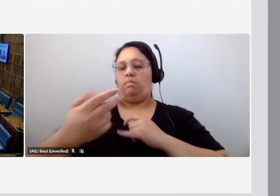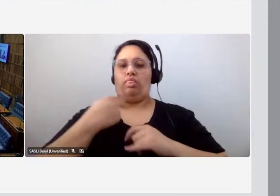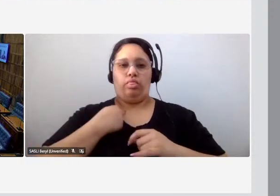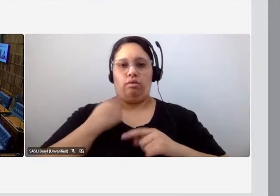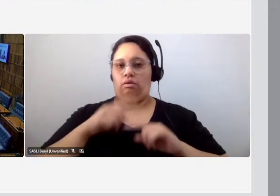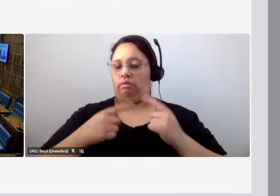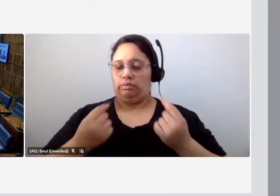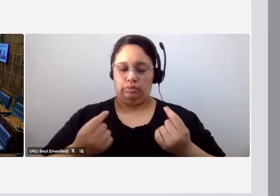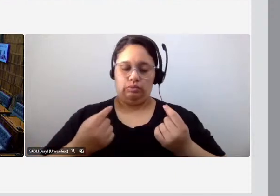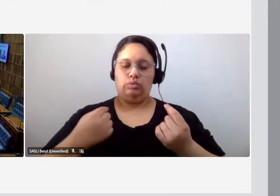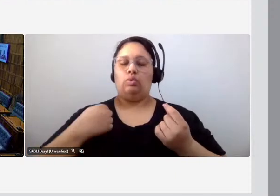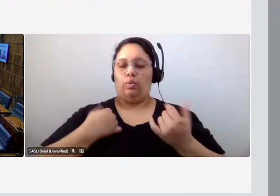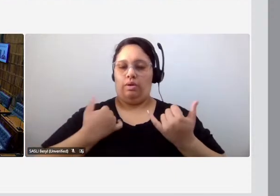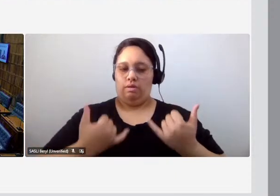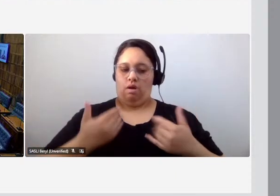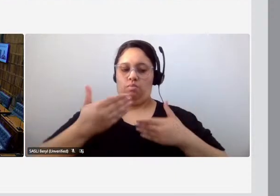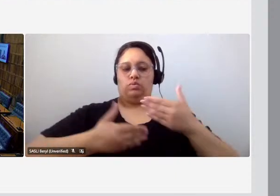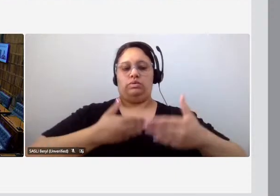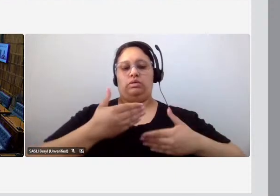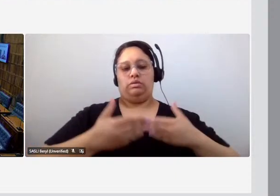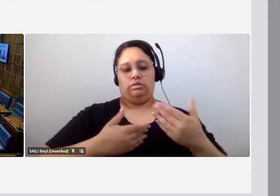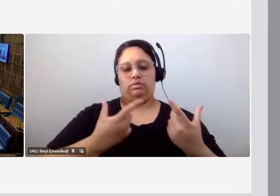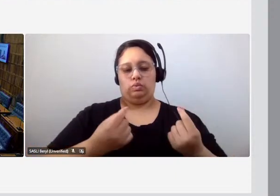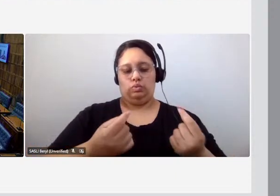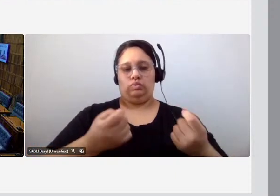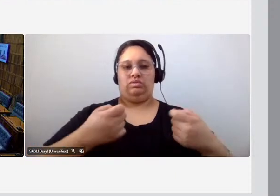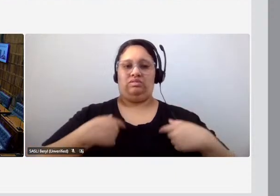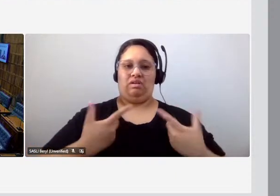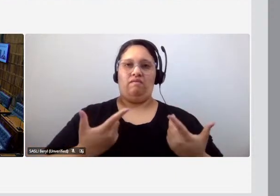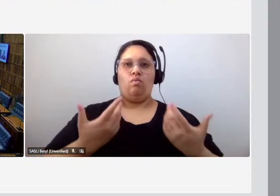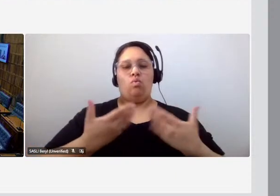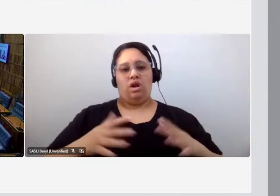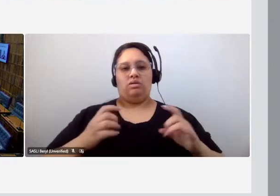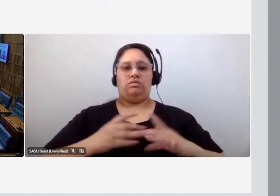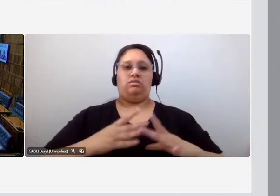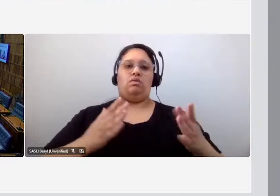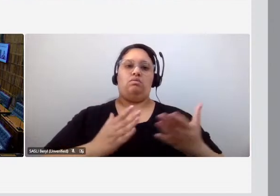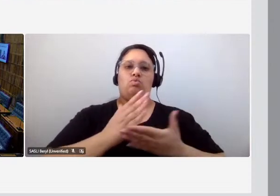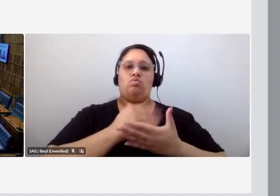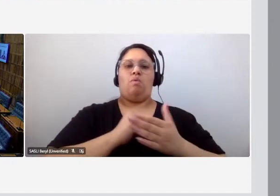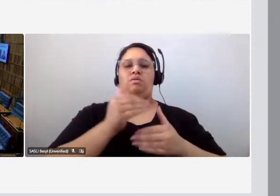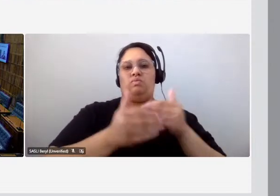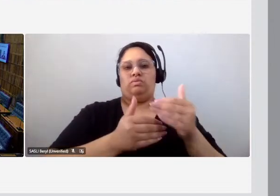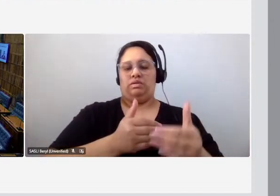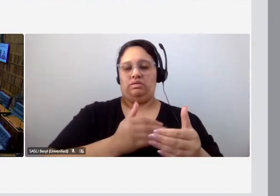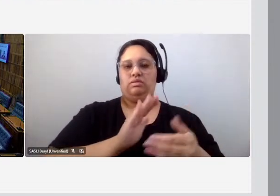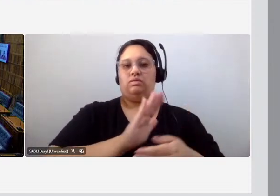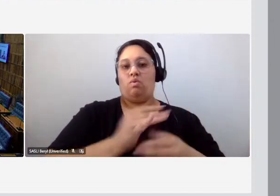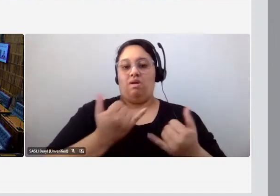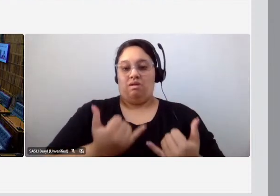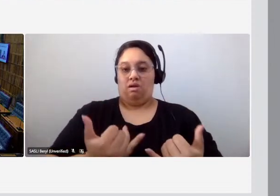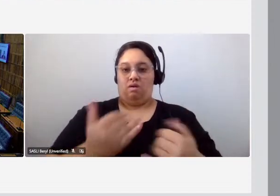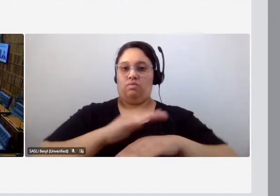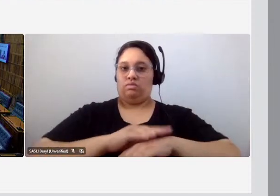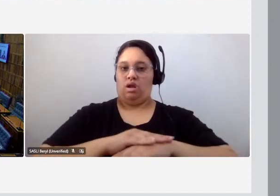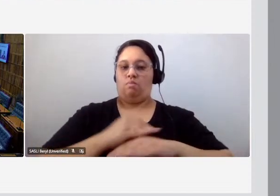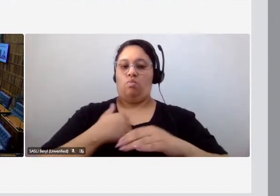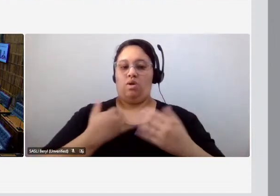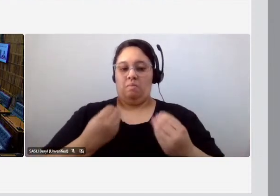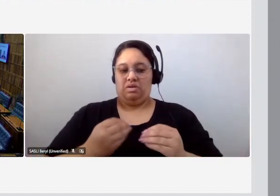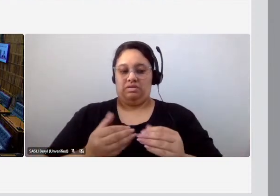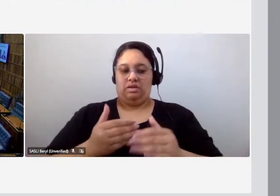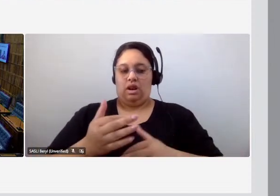it. So we are now in the process of we've already started the procurement process. And at this point, we are in